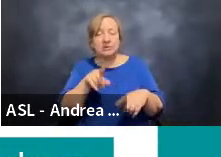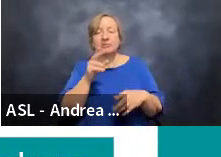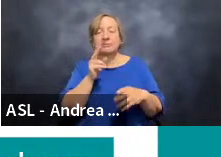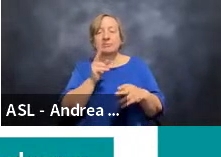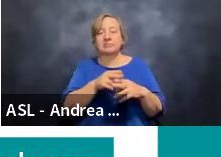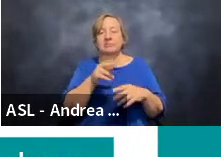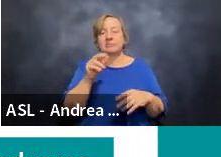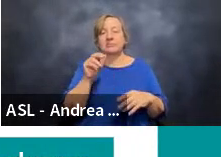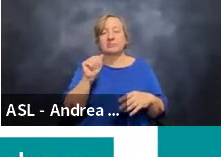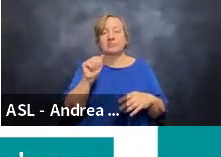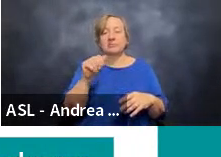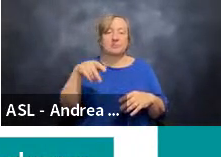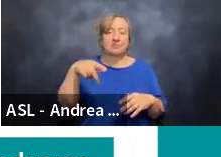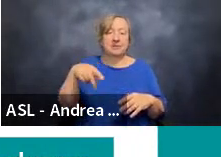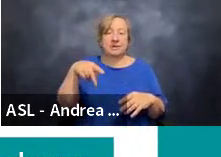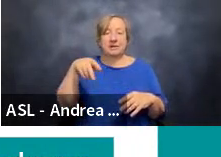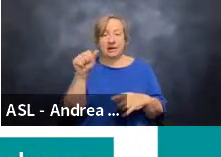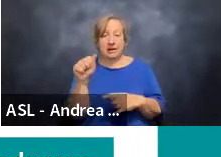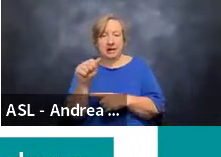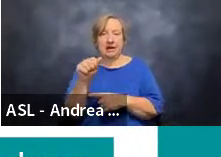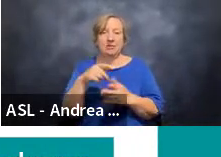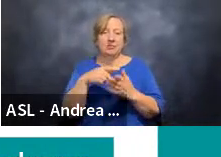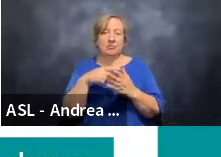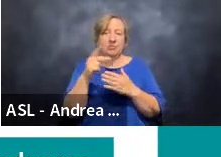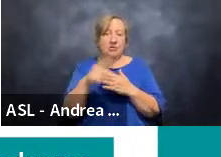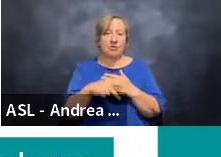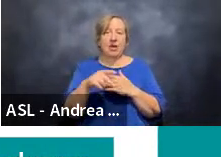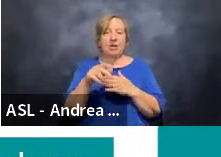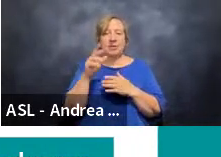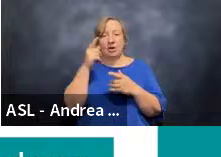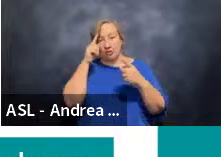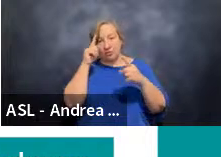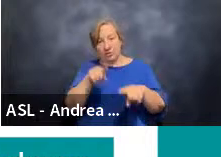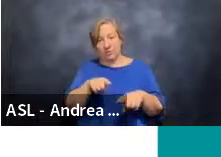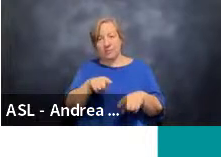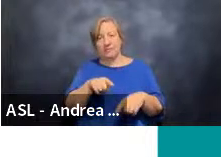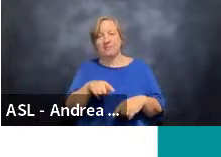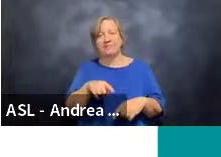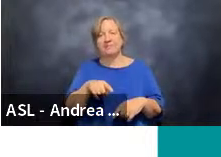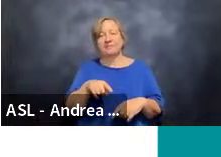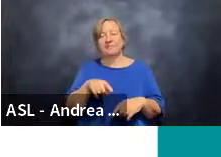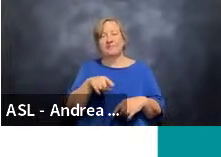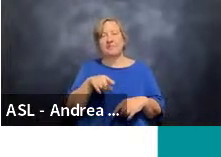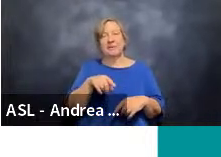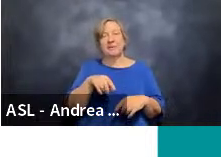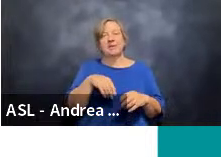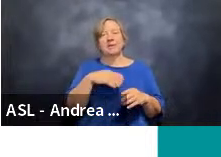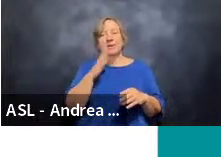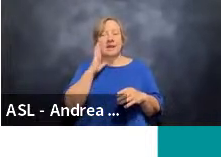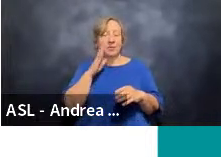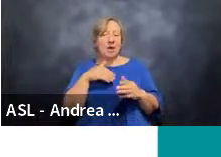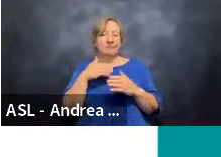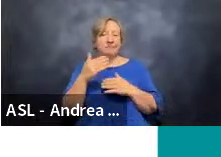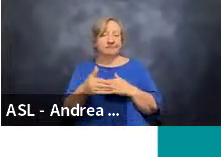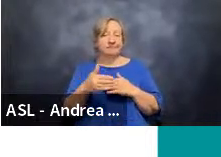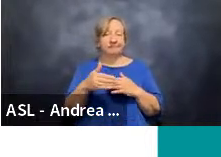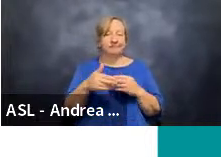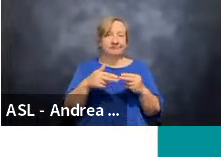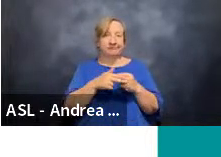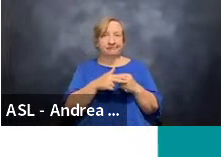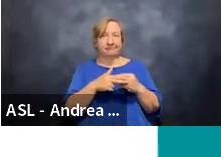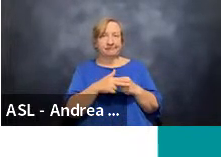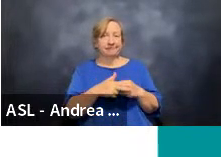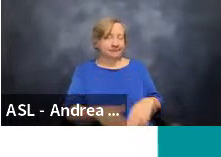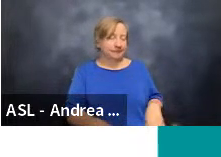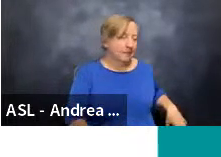So looking first in review at step 1, slide please. And step 2, I apologize. The area